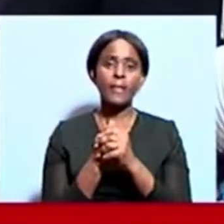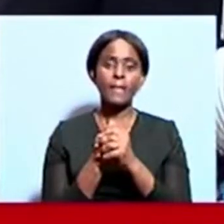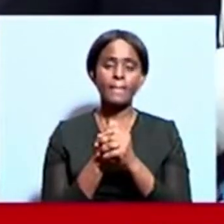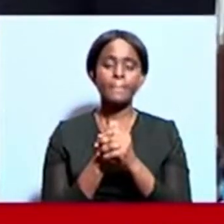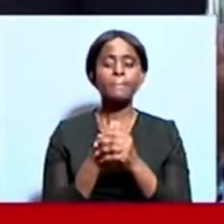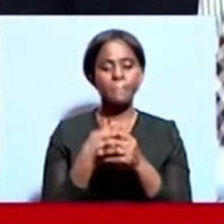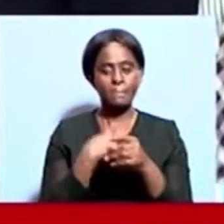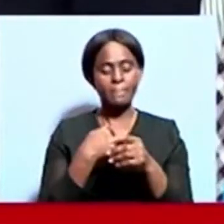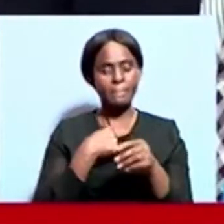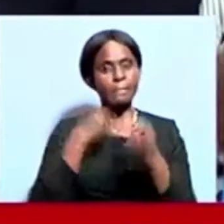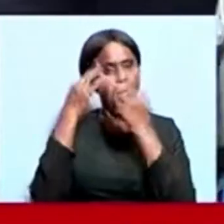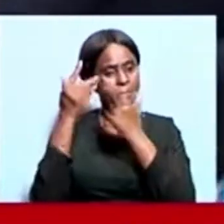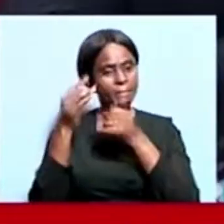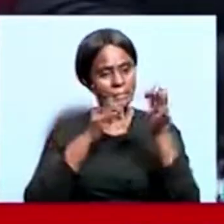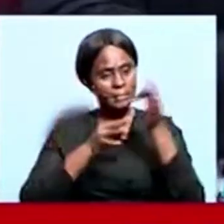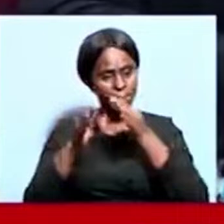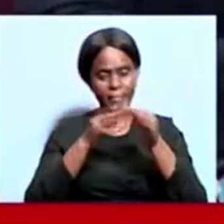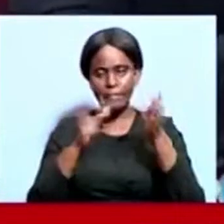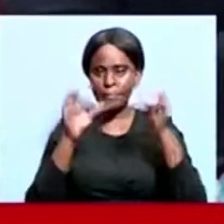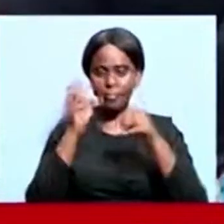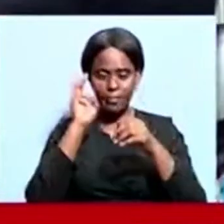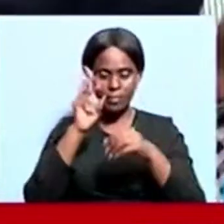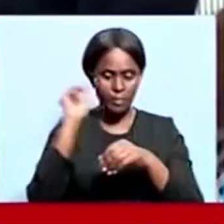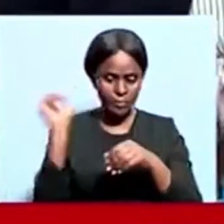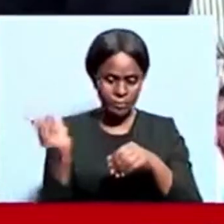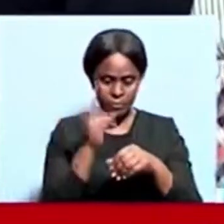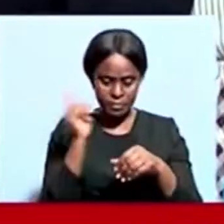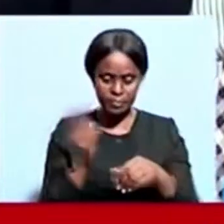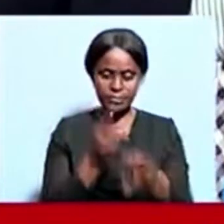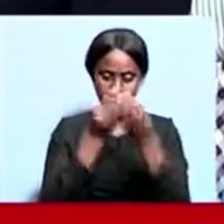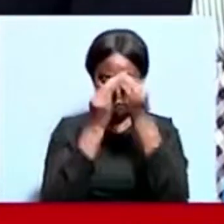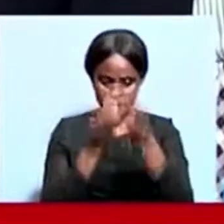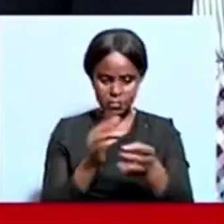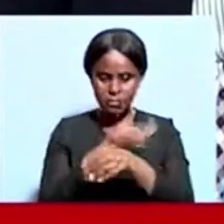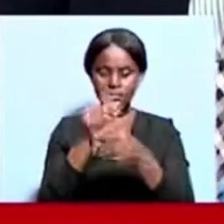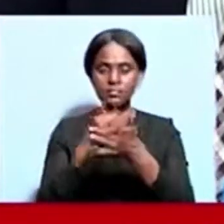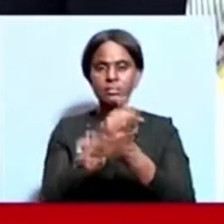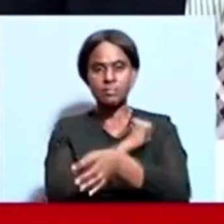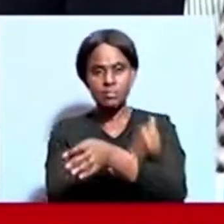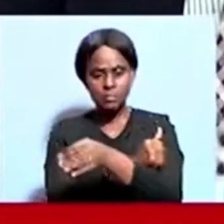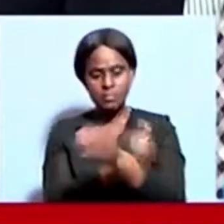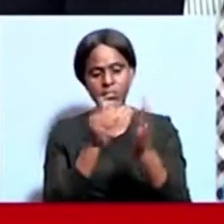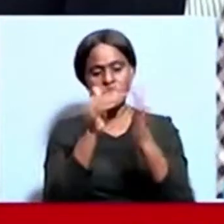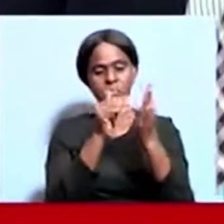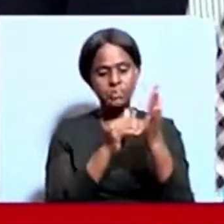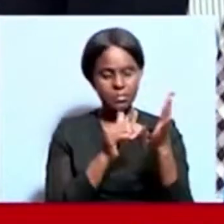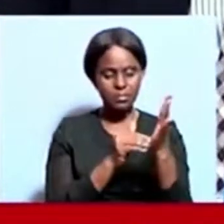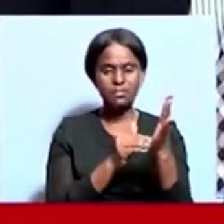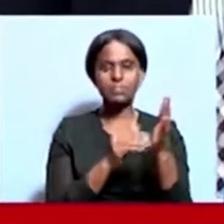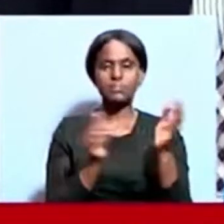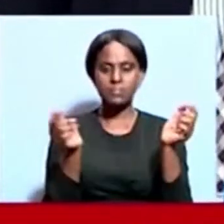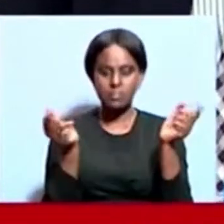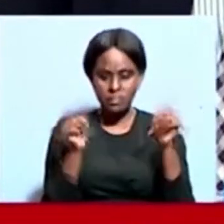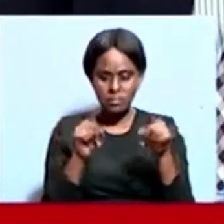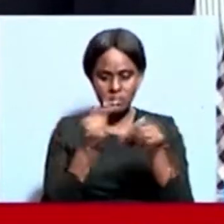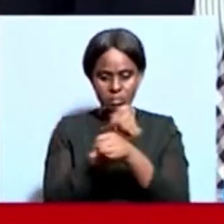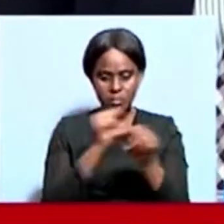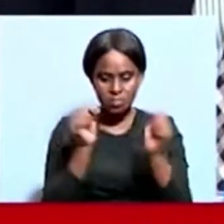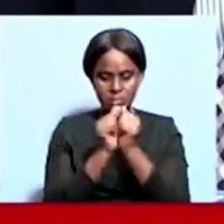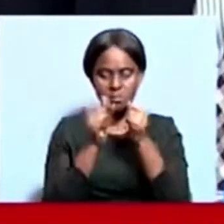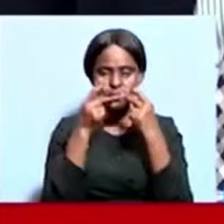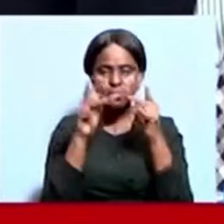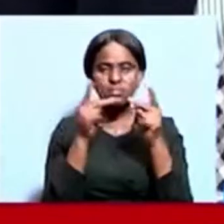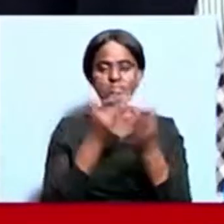I wish to state, Chair, that the Council will always adhere to all authorities, guidance, and regulations provided when dealing with public